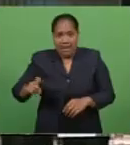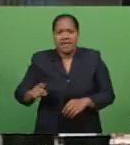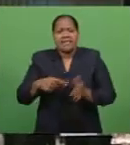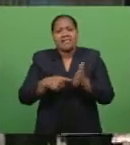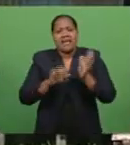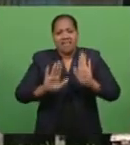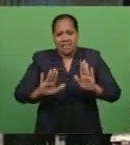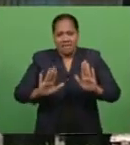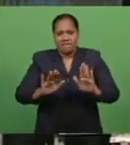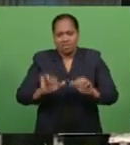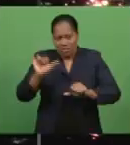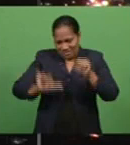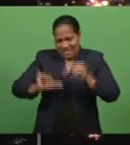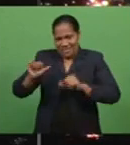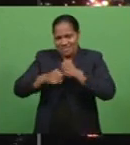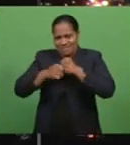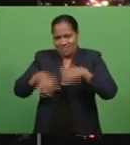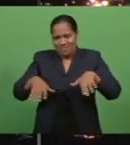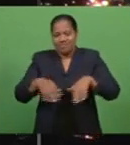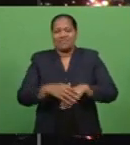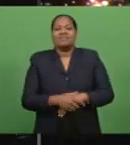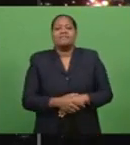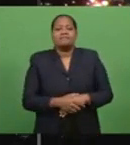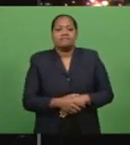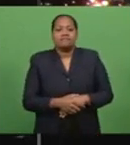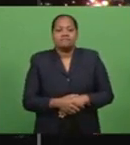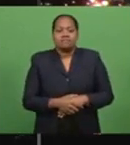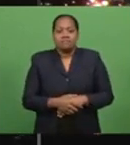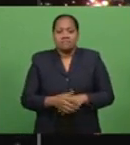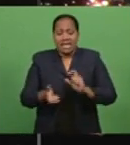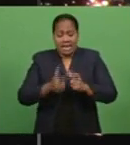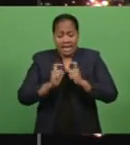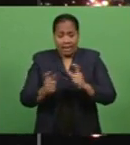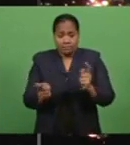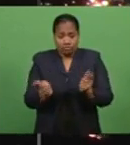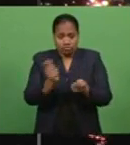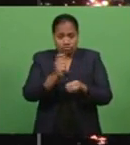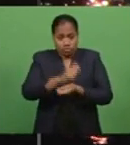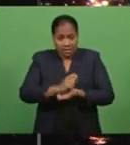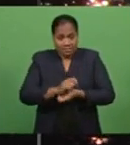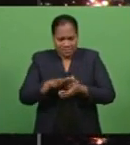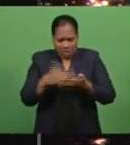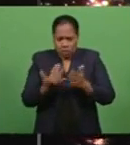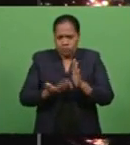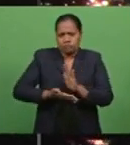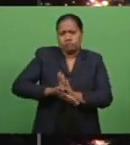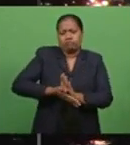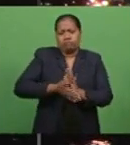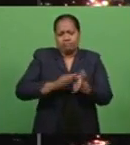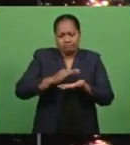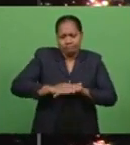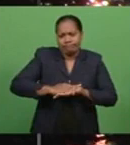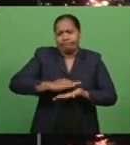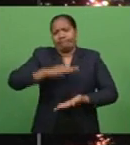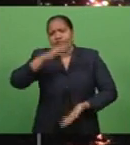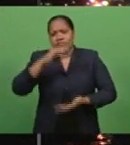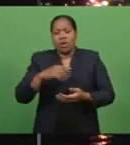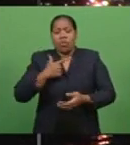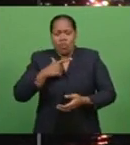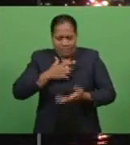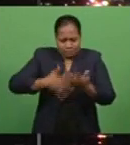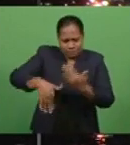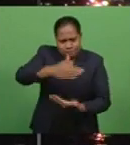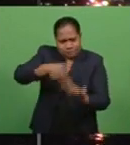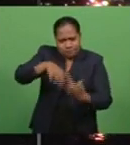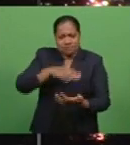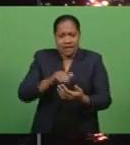Mboila, FBC News. Climate change is expected to greatly increase the intensity of tropical cyclones in the future,